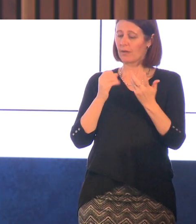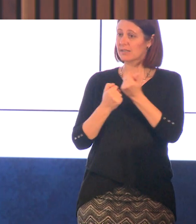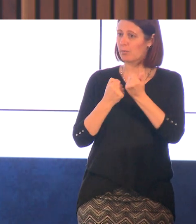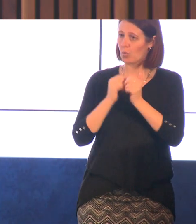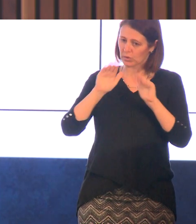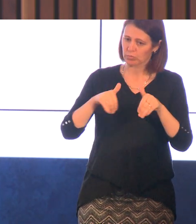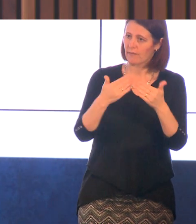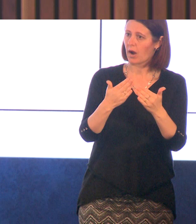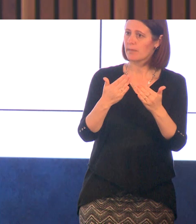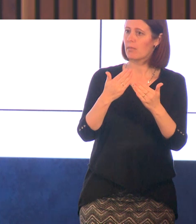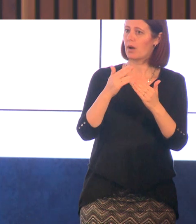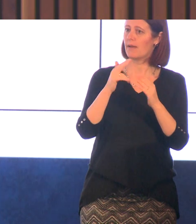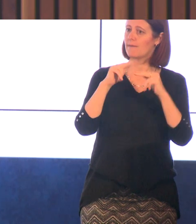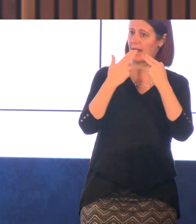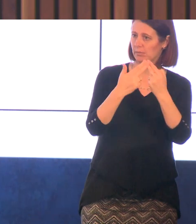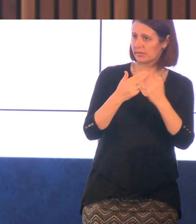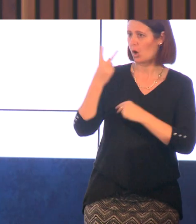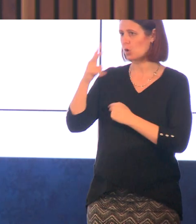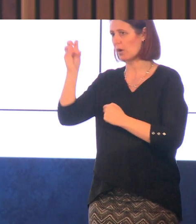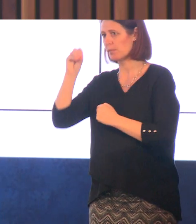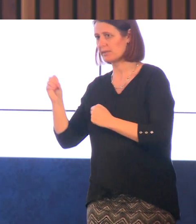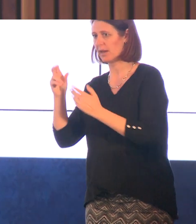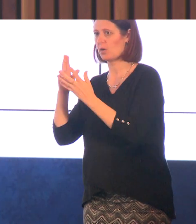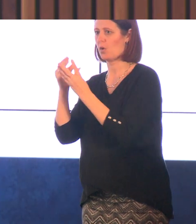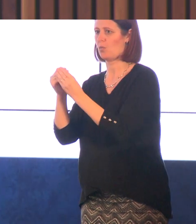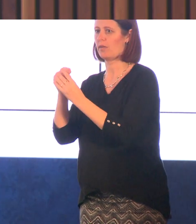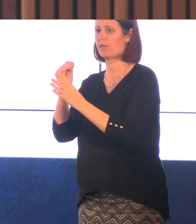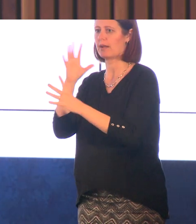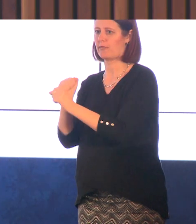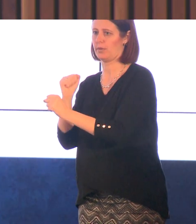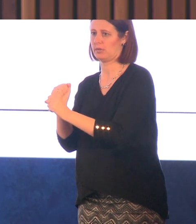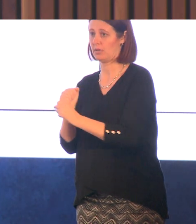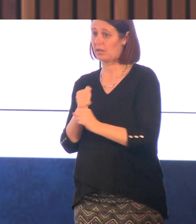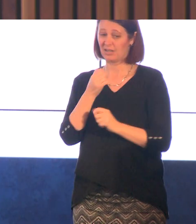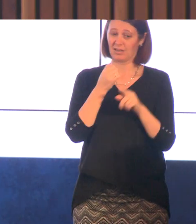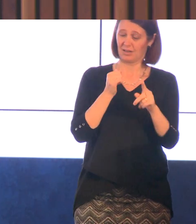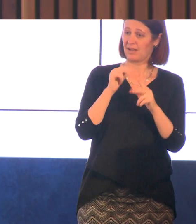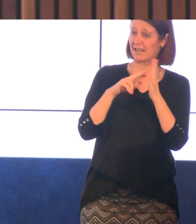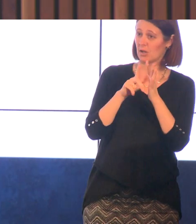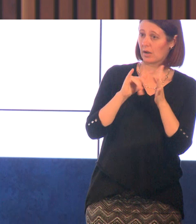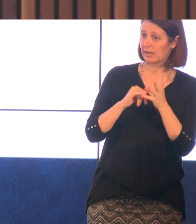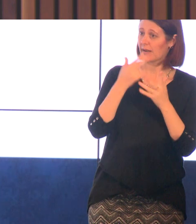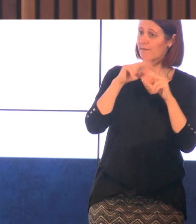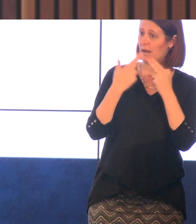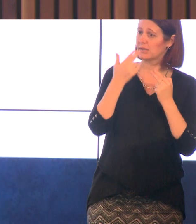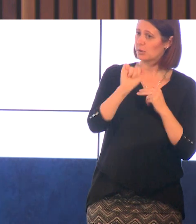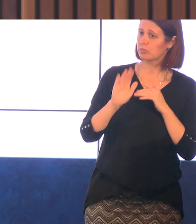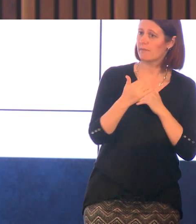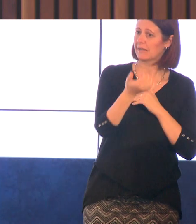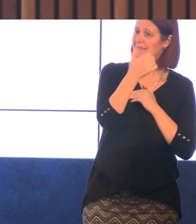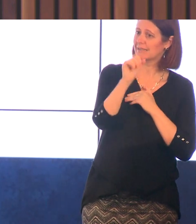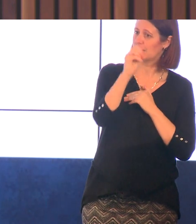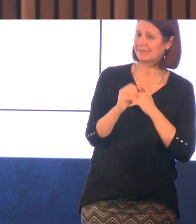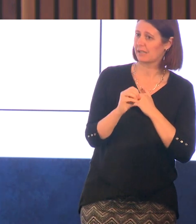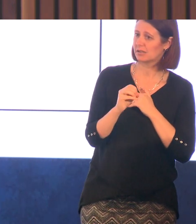families and 20% by government. With the NDIS, families still provide 60%. And so unless we nurture